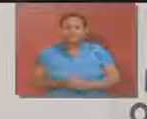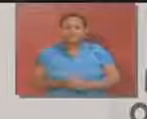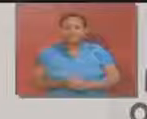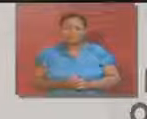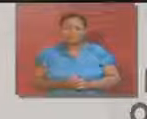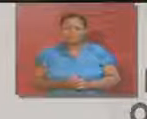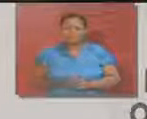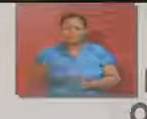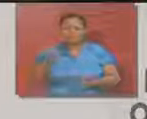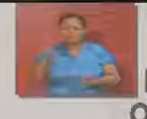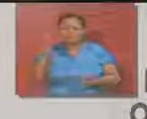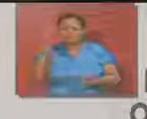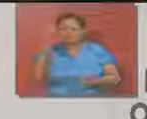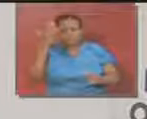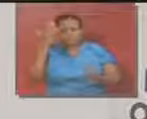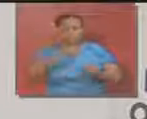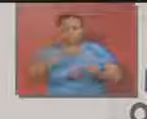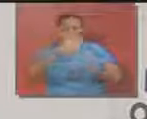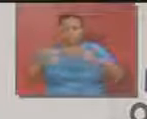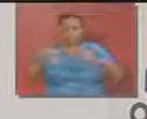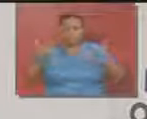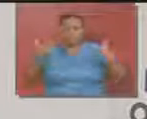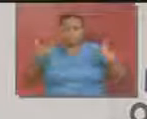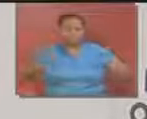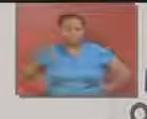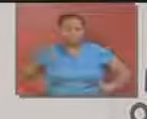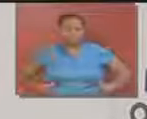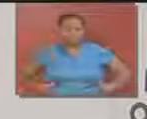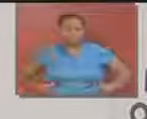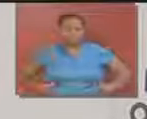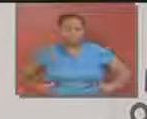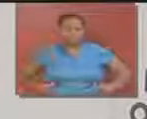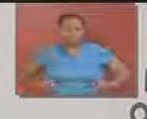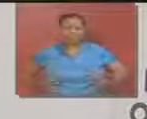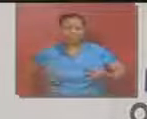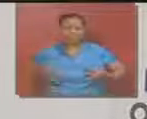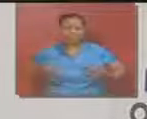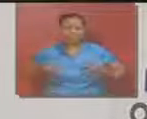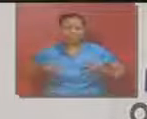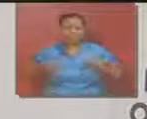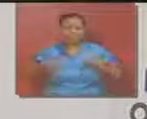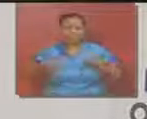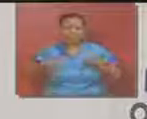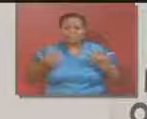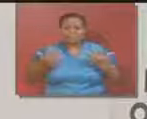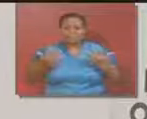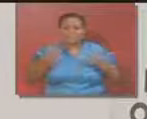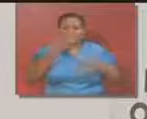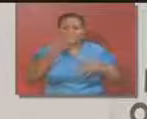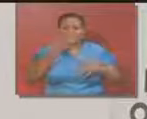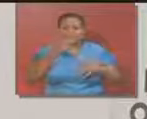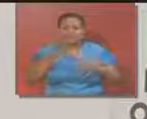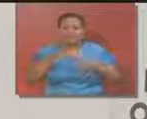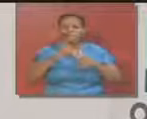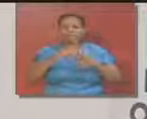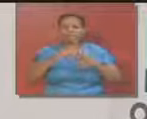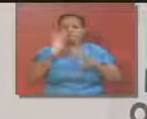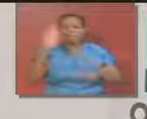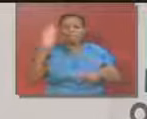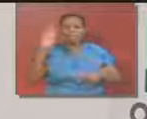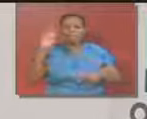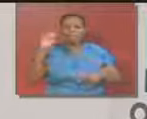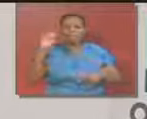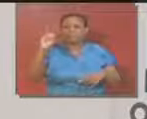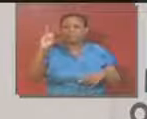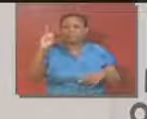why it's all inflamed, and that's that section of the eye section. In terms of the bowel being inflamed is where